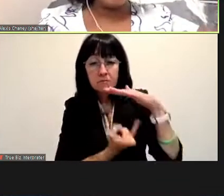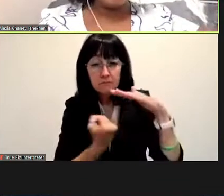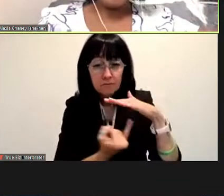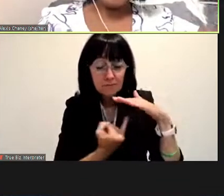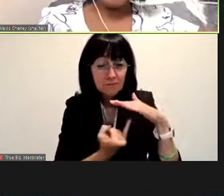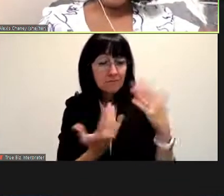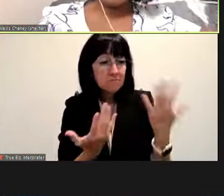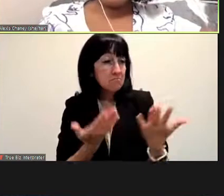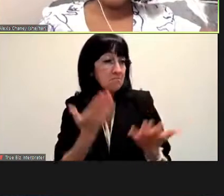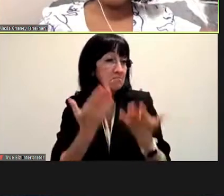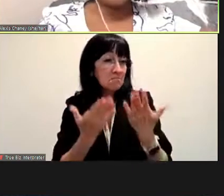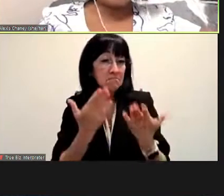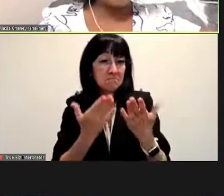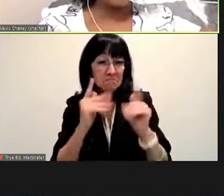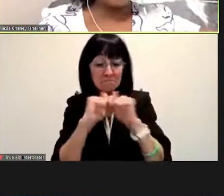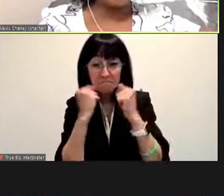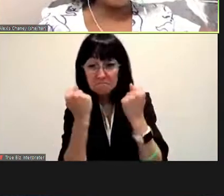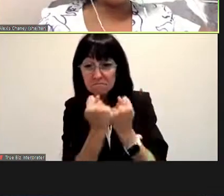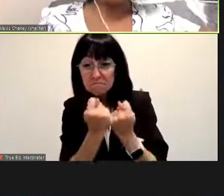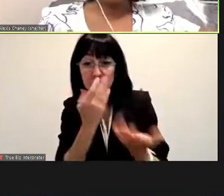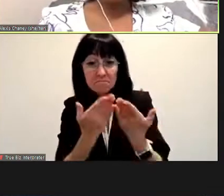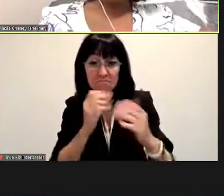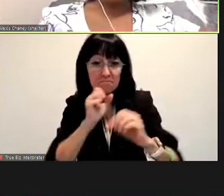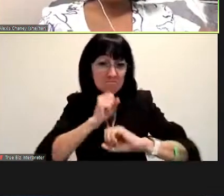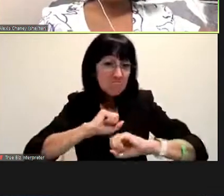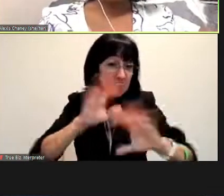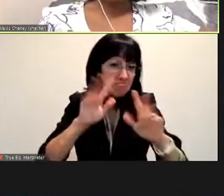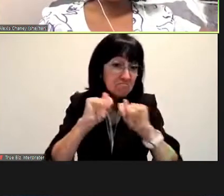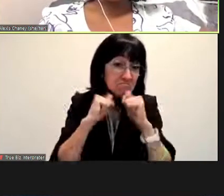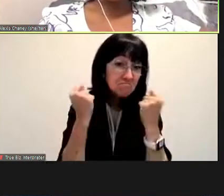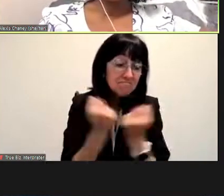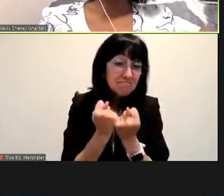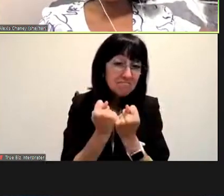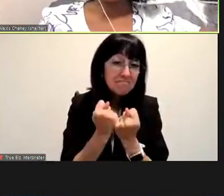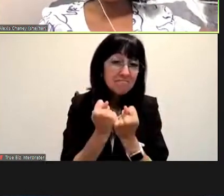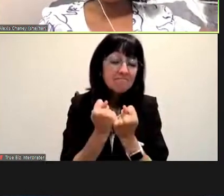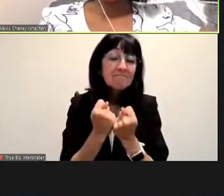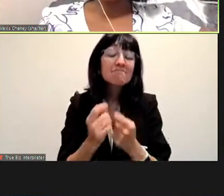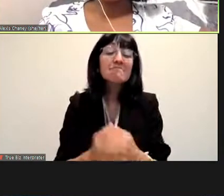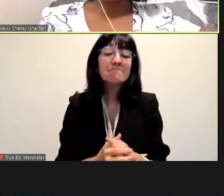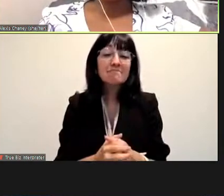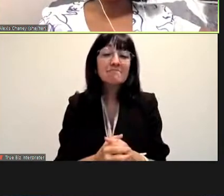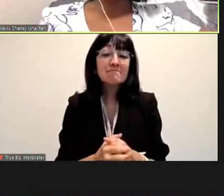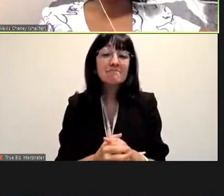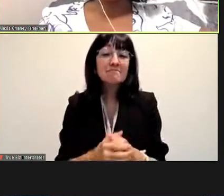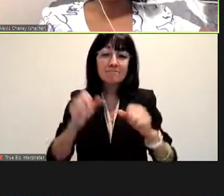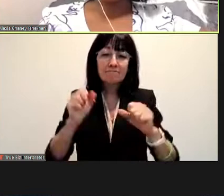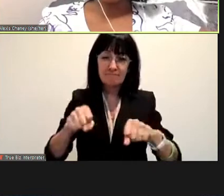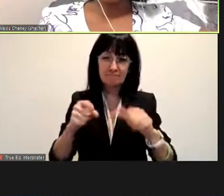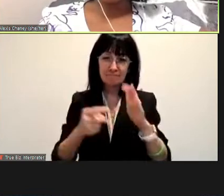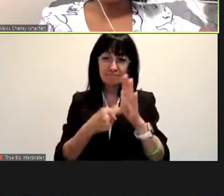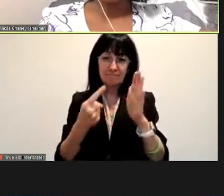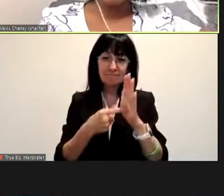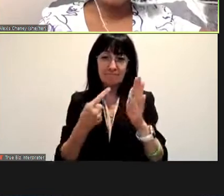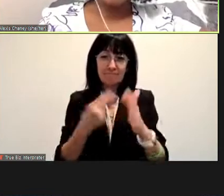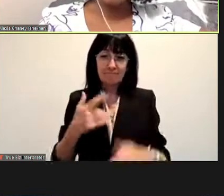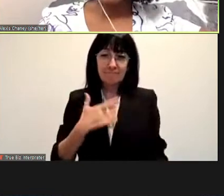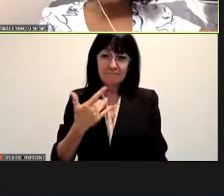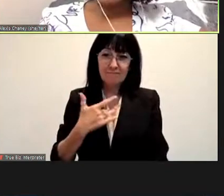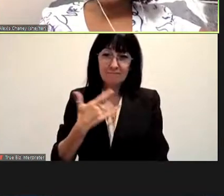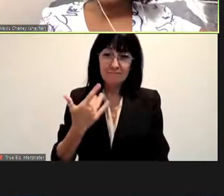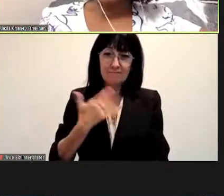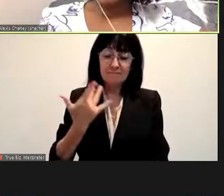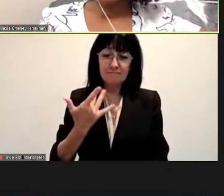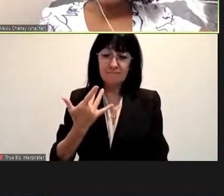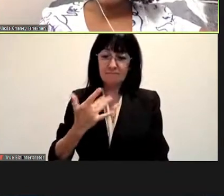team at all. But it feels very solo for all that we talk a lot about